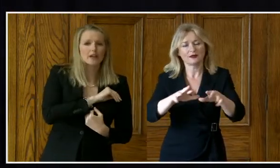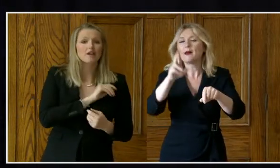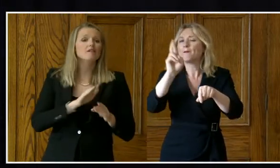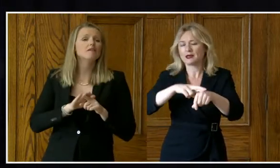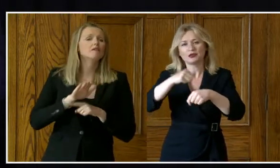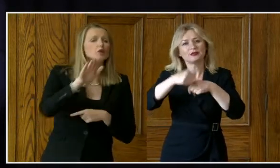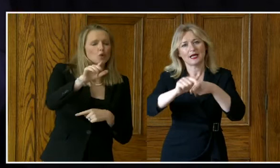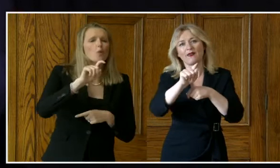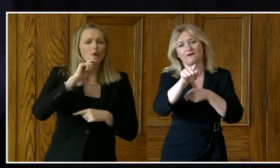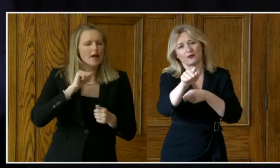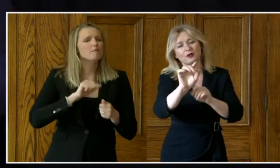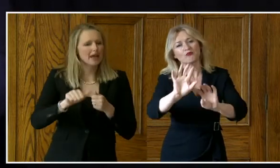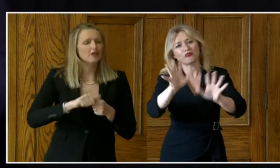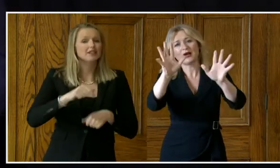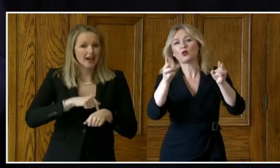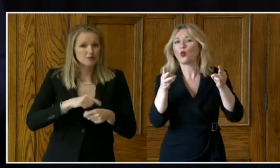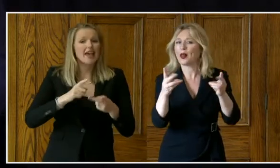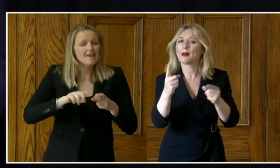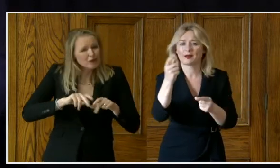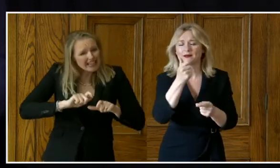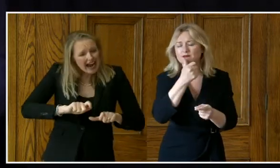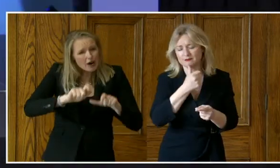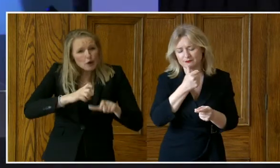if we persevere a little longer.